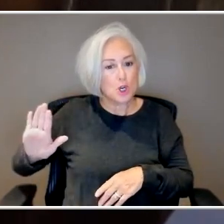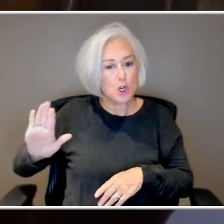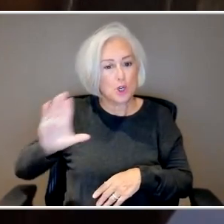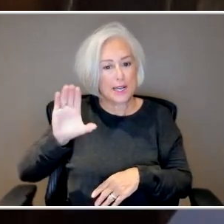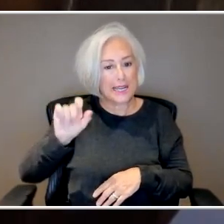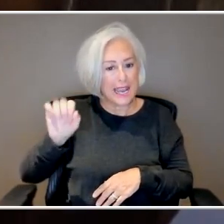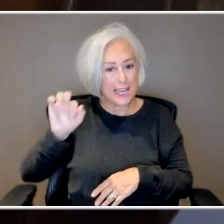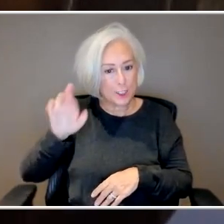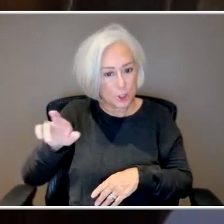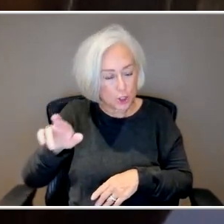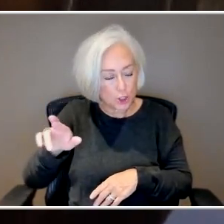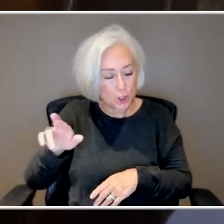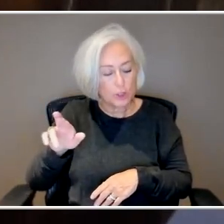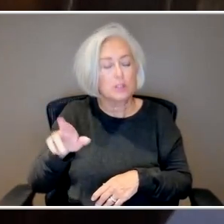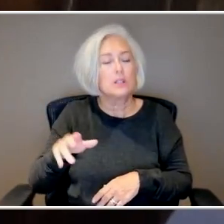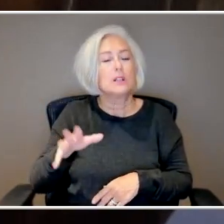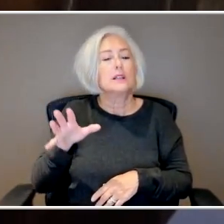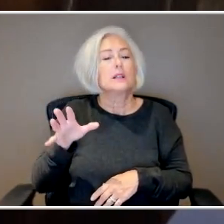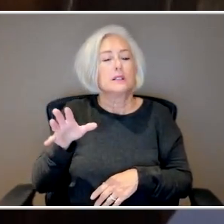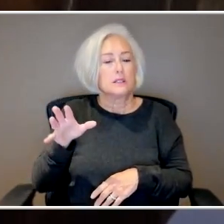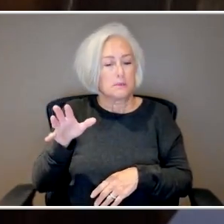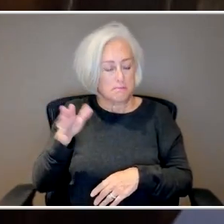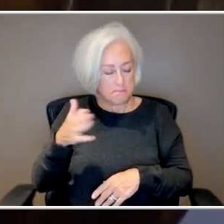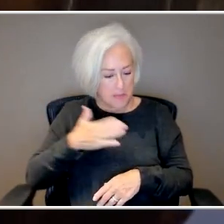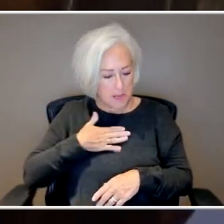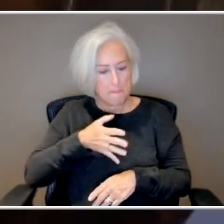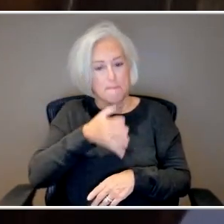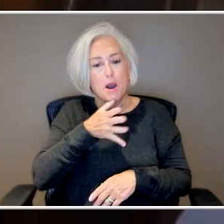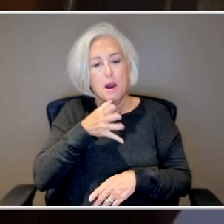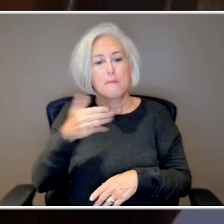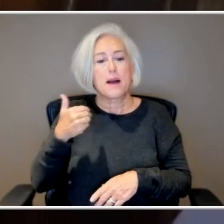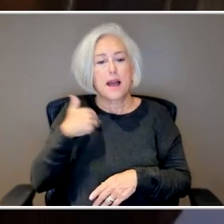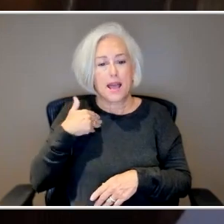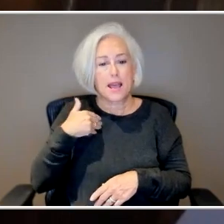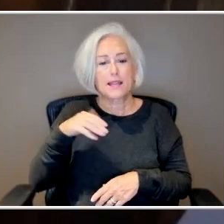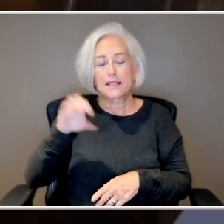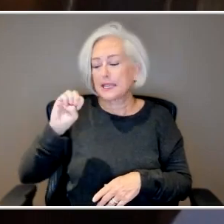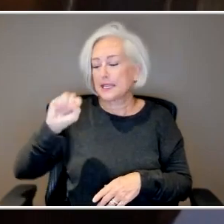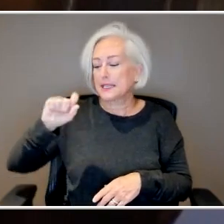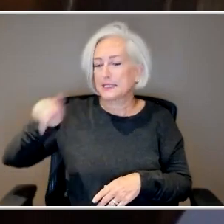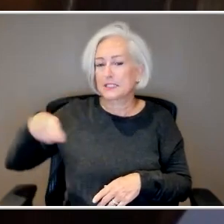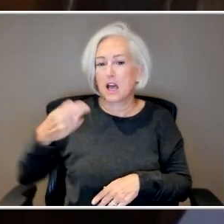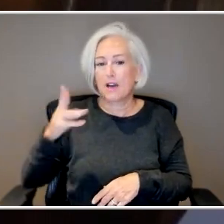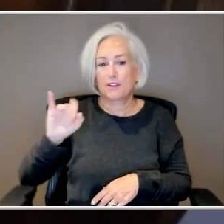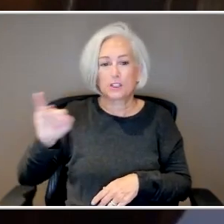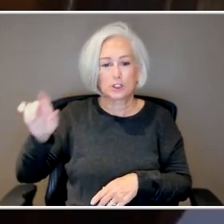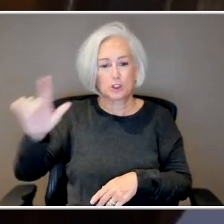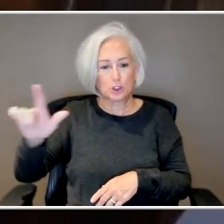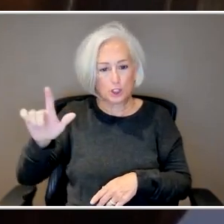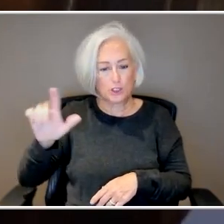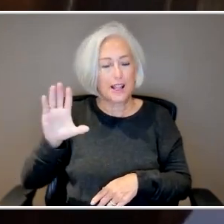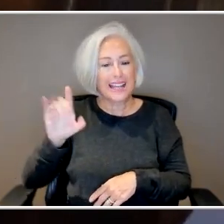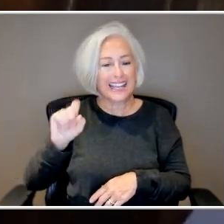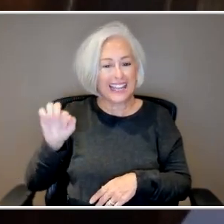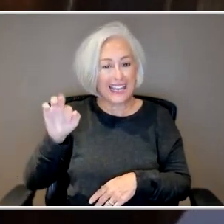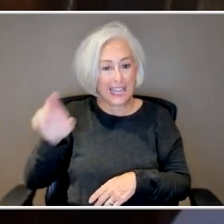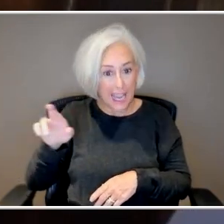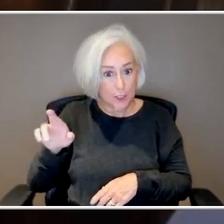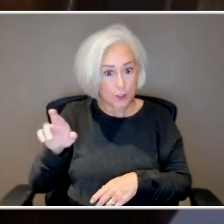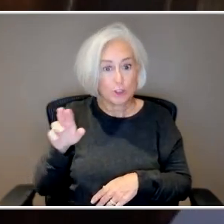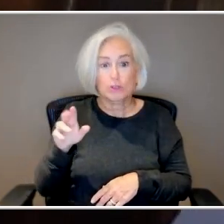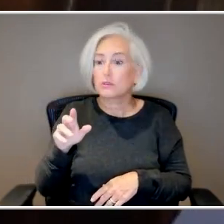cancer. She had had some esophageal cancer, and he elongated her life. She actually didn't pass away from